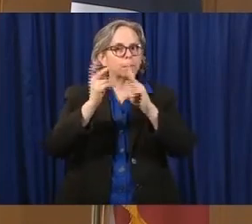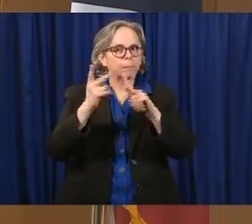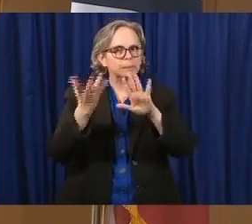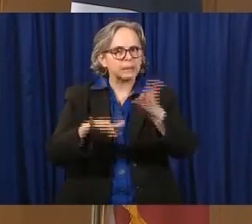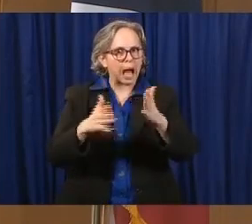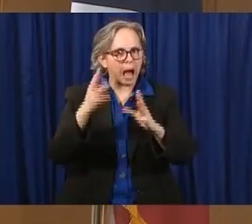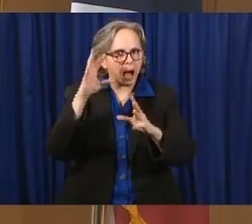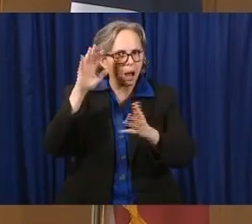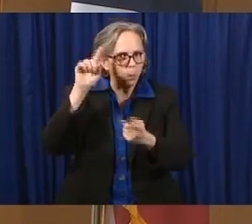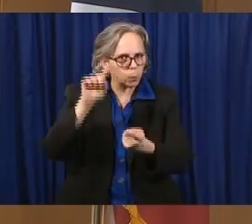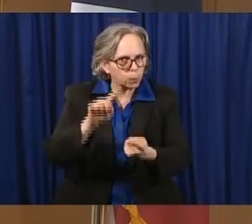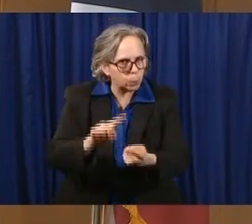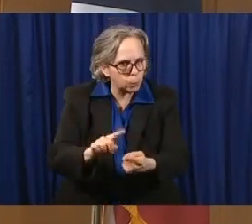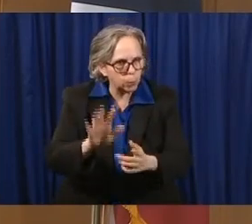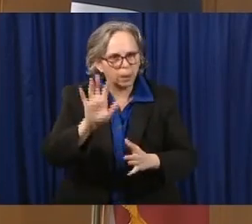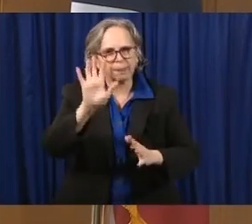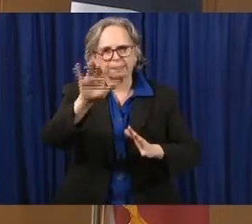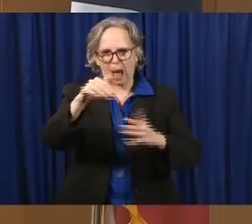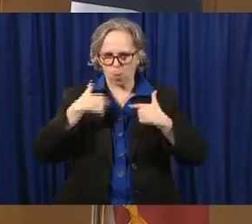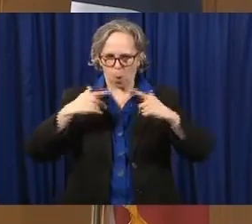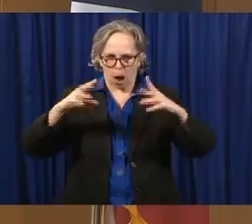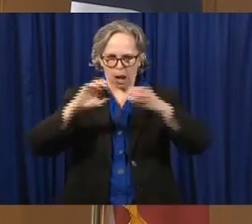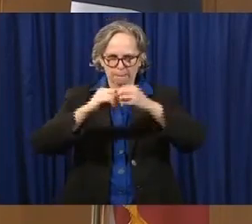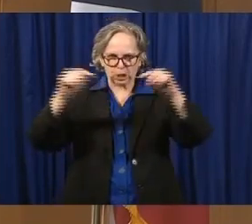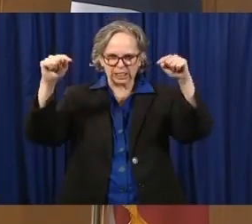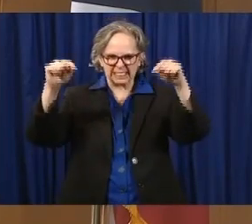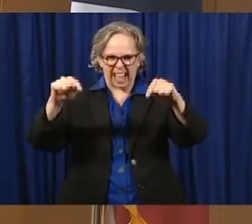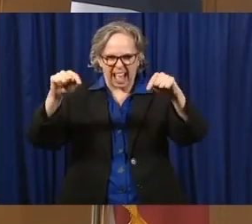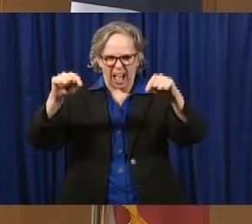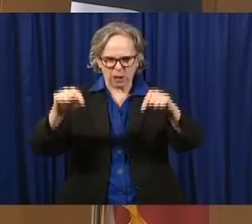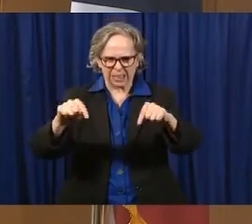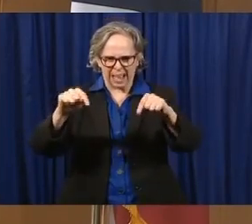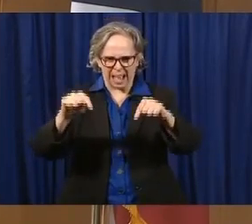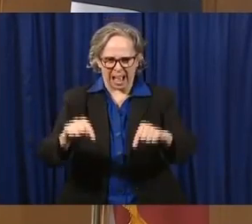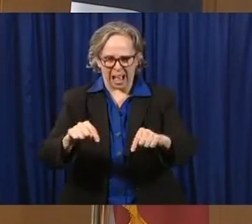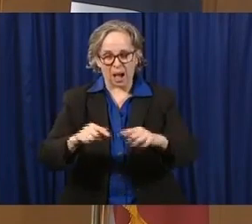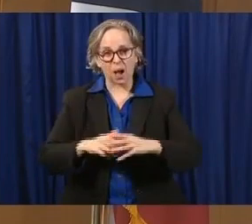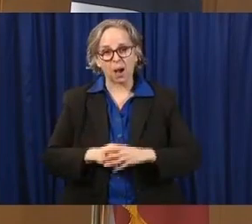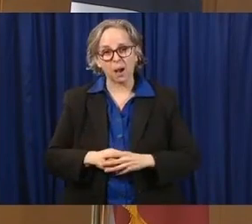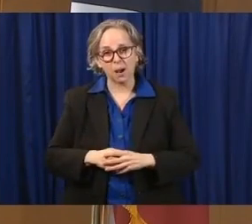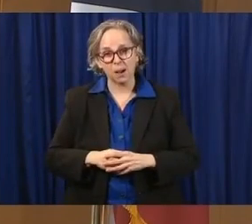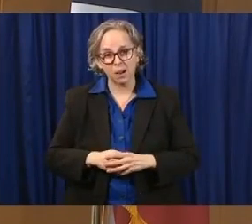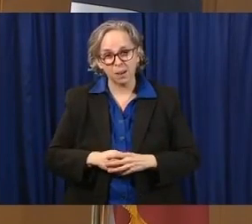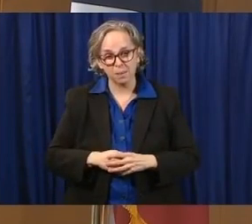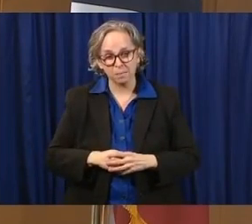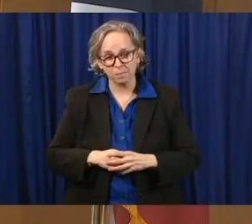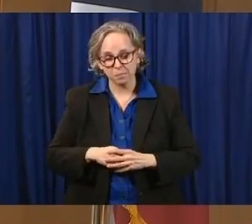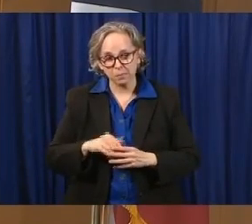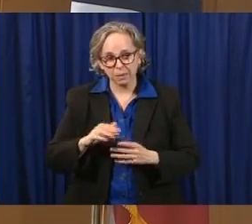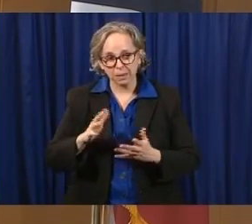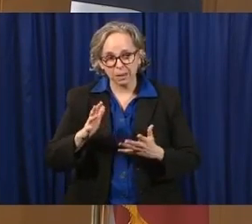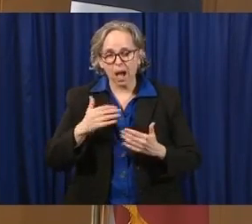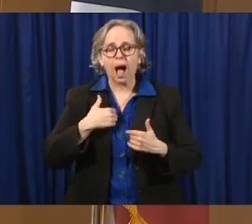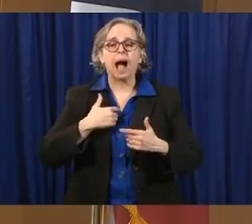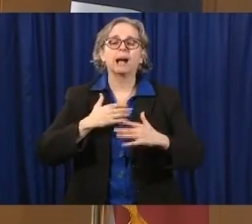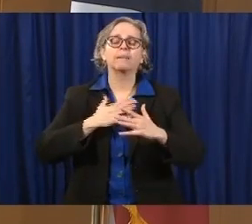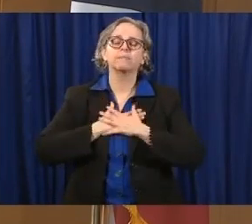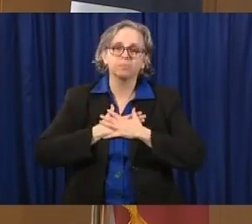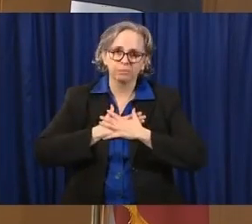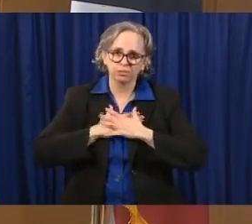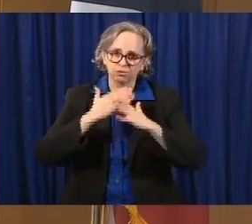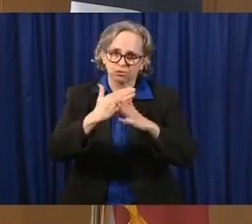down like that. But so I share their frustration. I share their